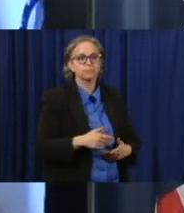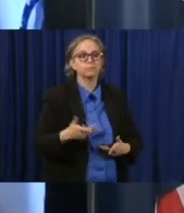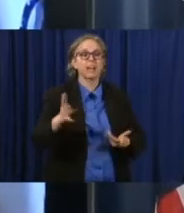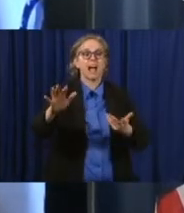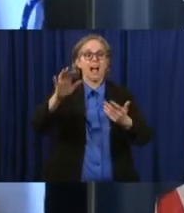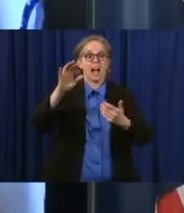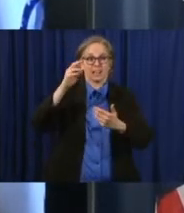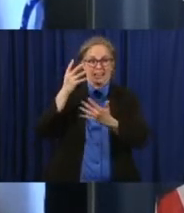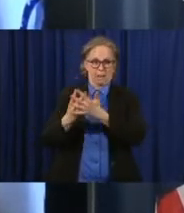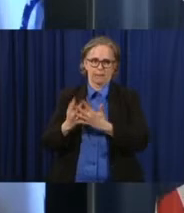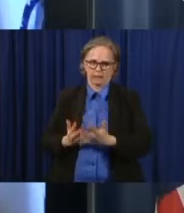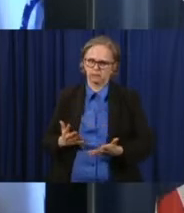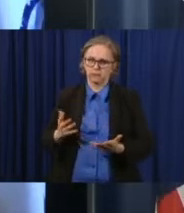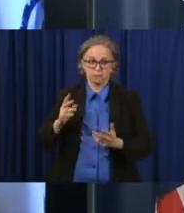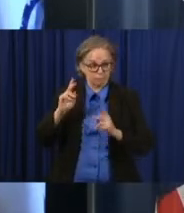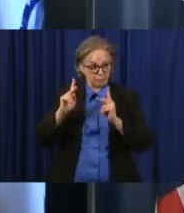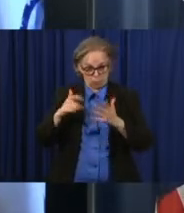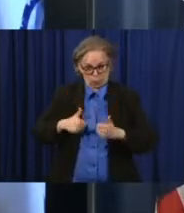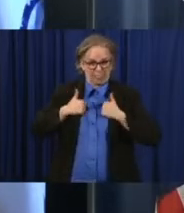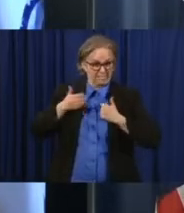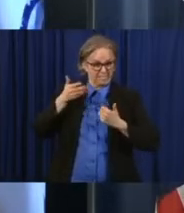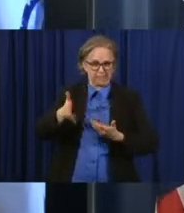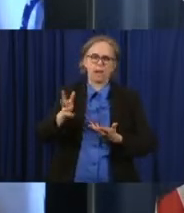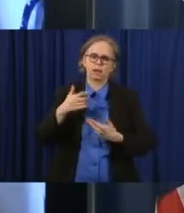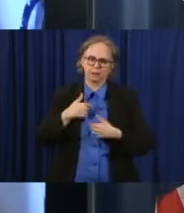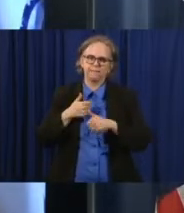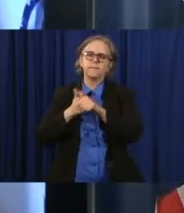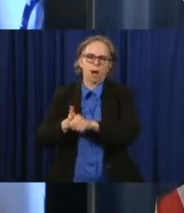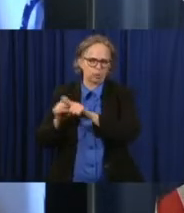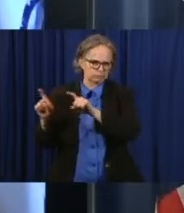there, we follow the testing plan I described earlier.